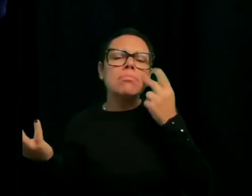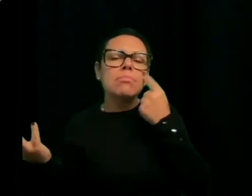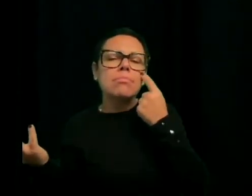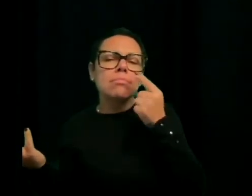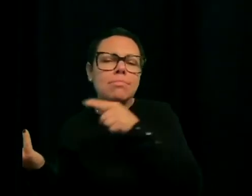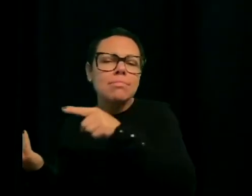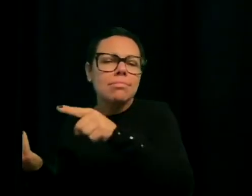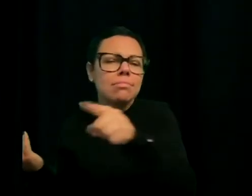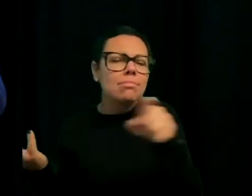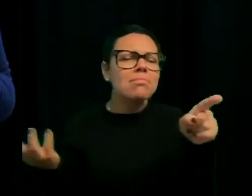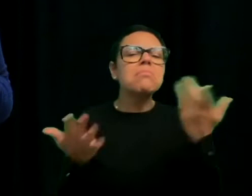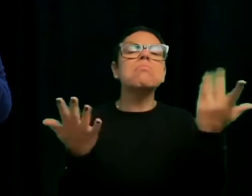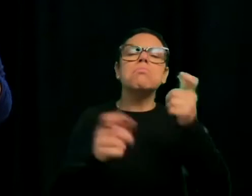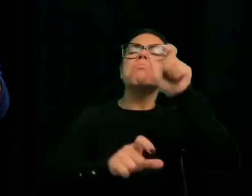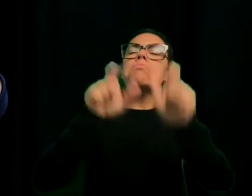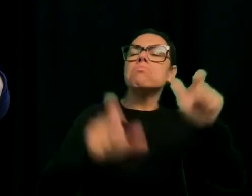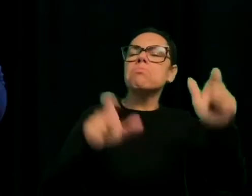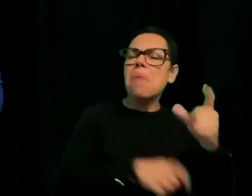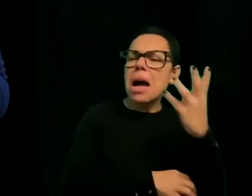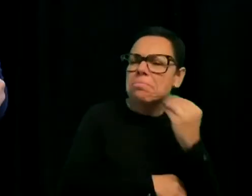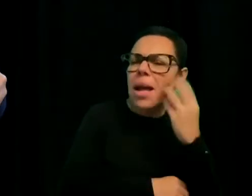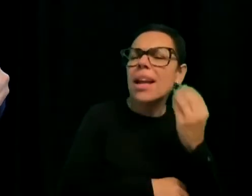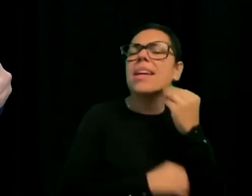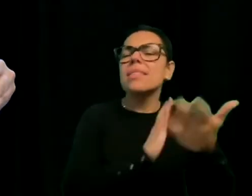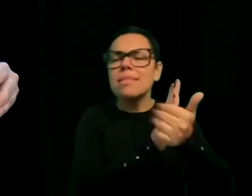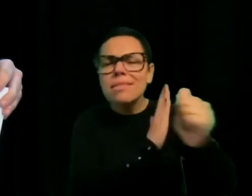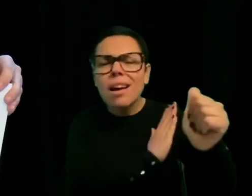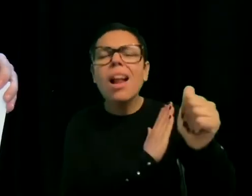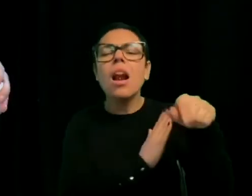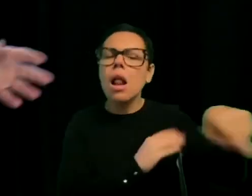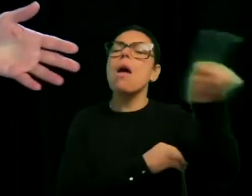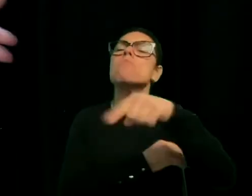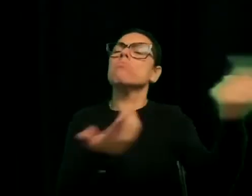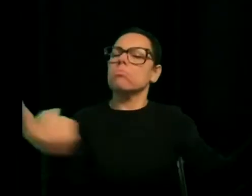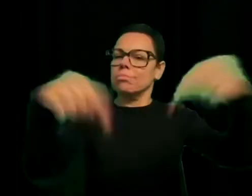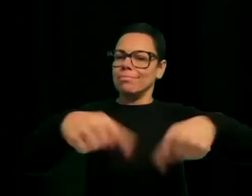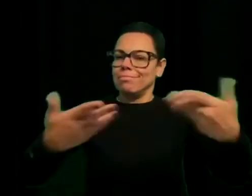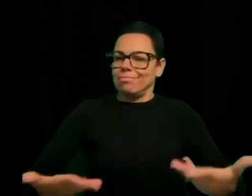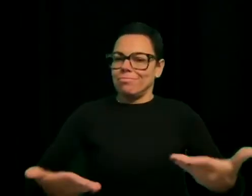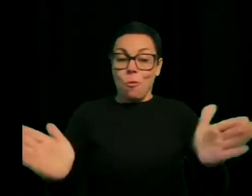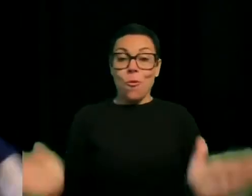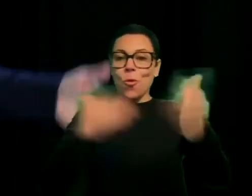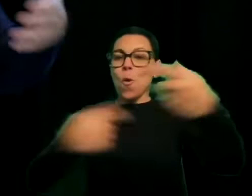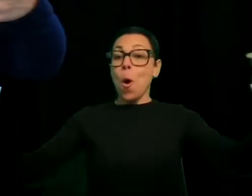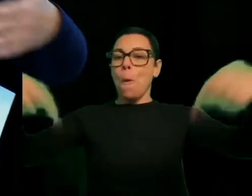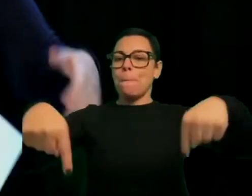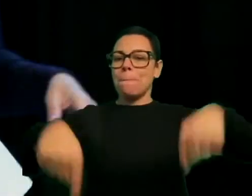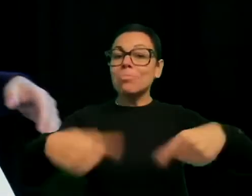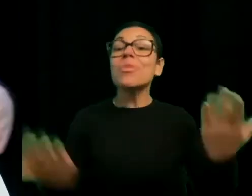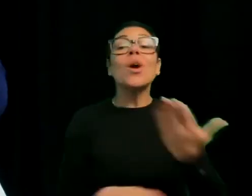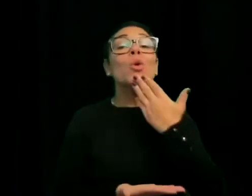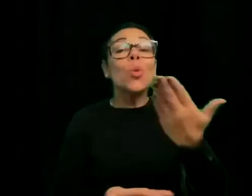So thank you very much for being here. Good afternoon. And we are looking forward to, indeed,